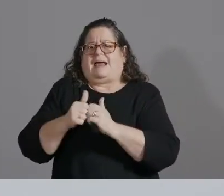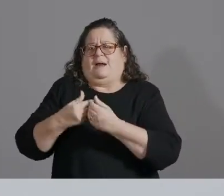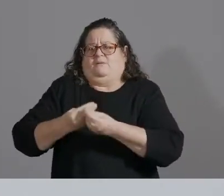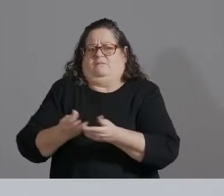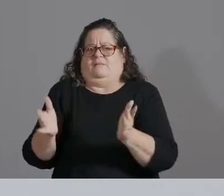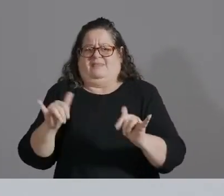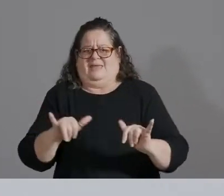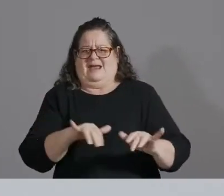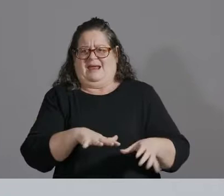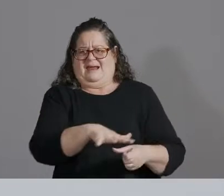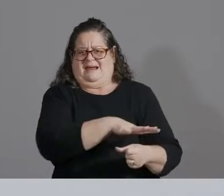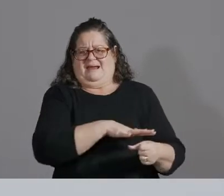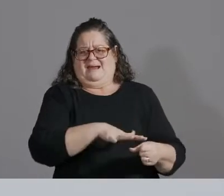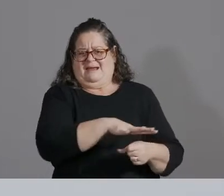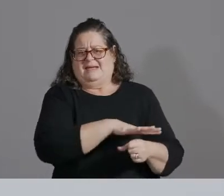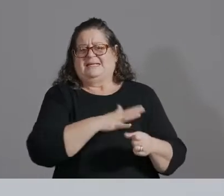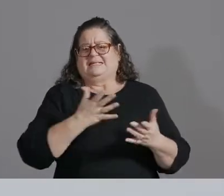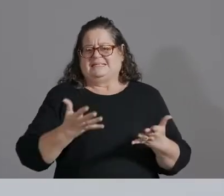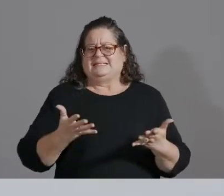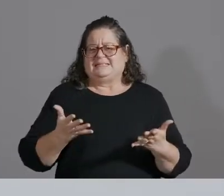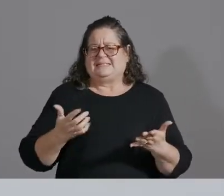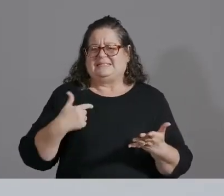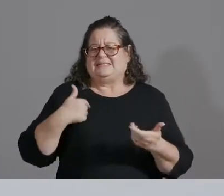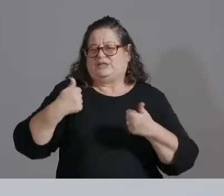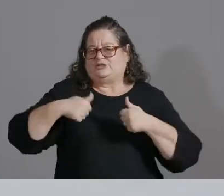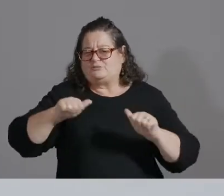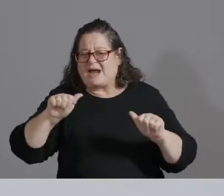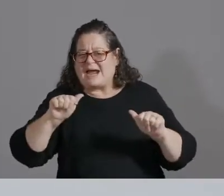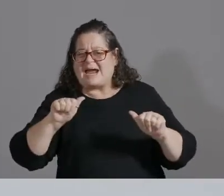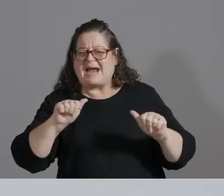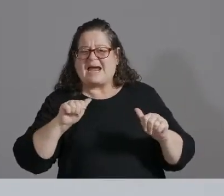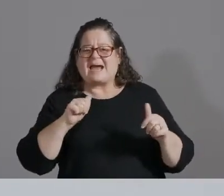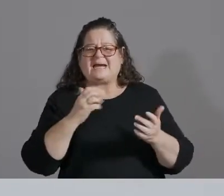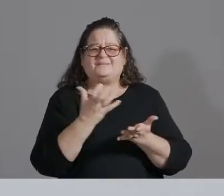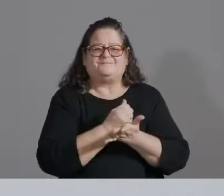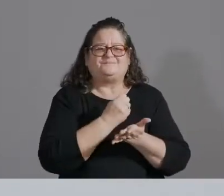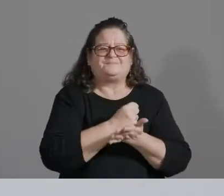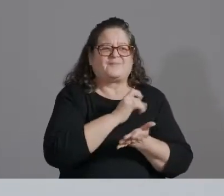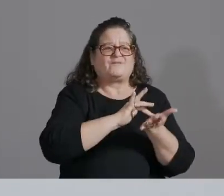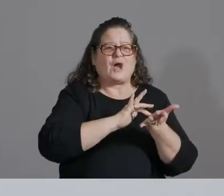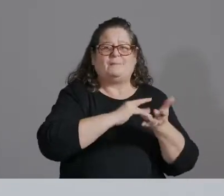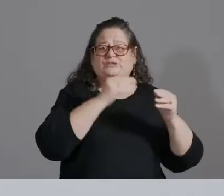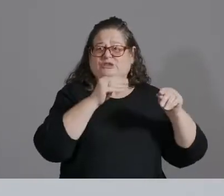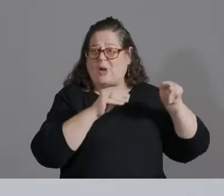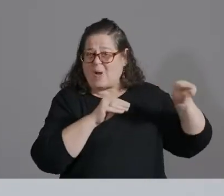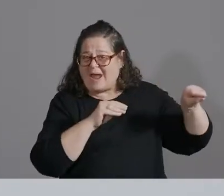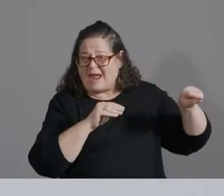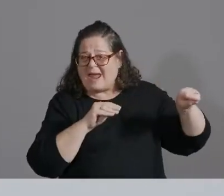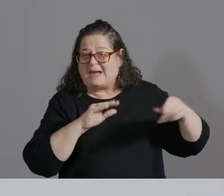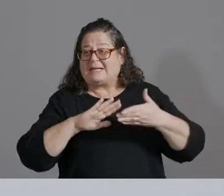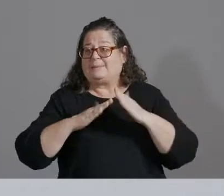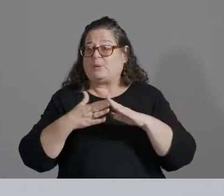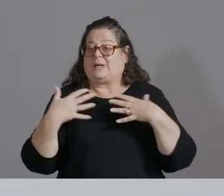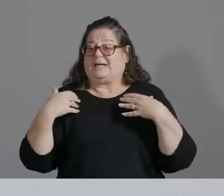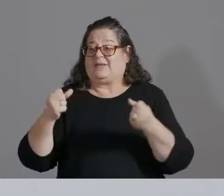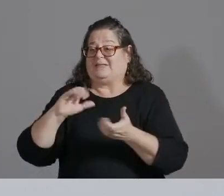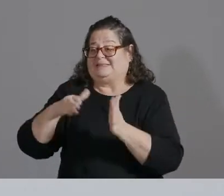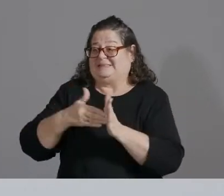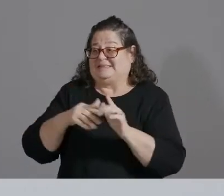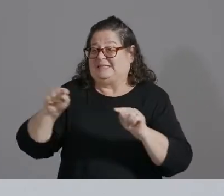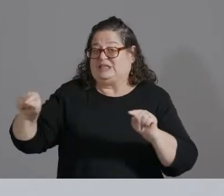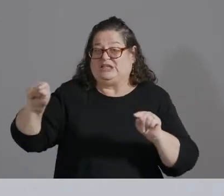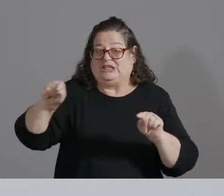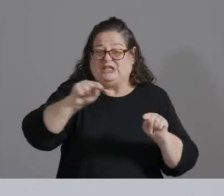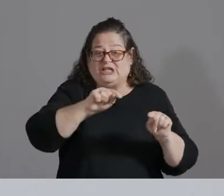doing is trying to move into pharmacies and community health centers in those areas, working with partners such as Equality Health